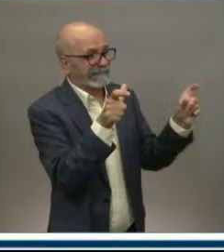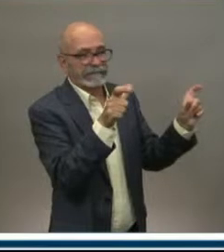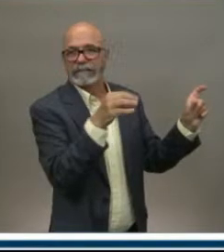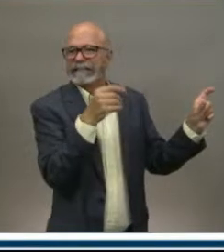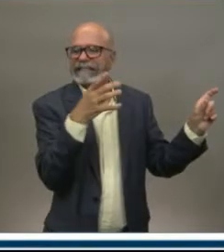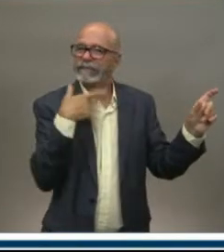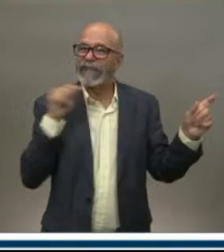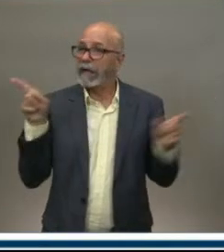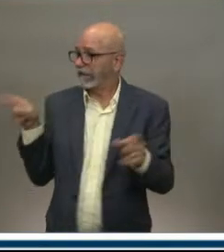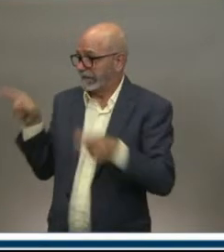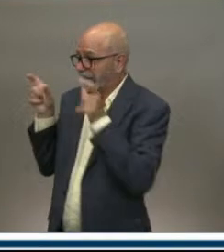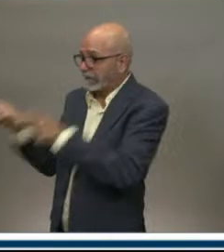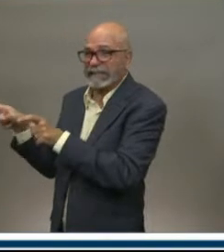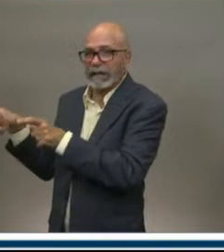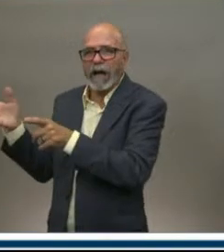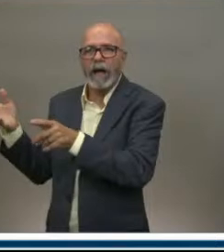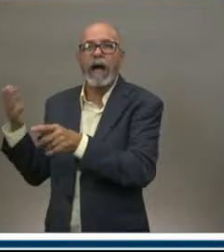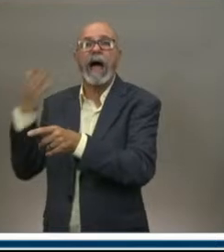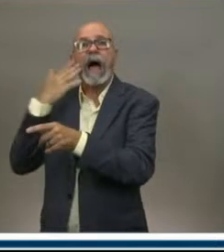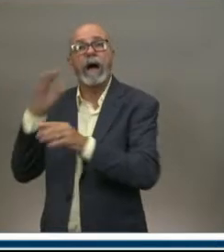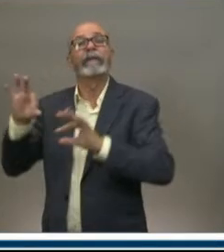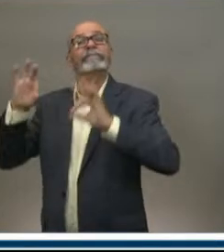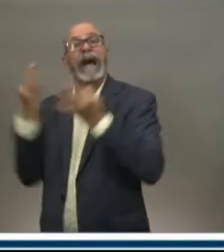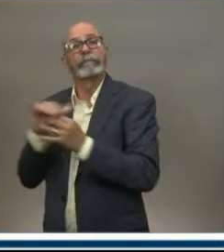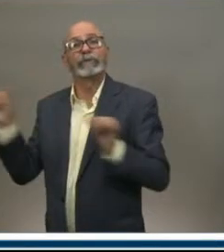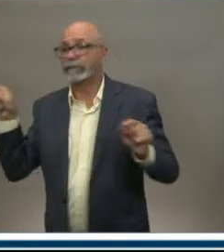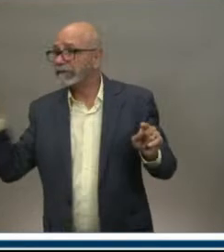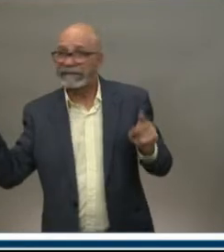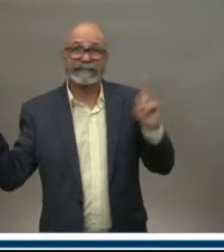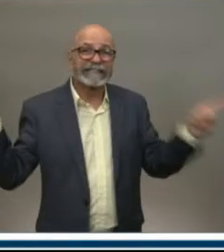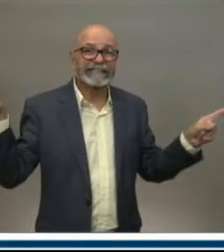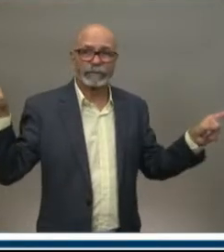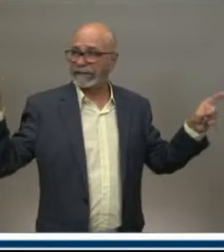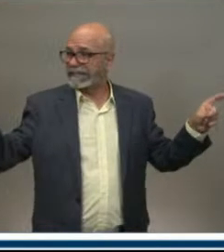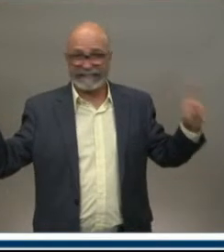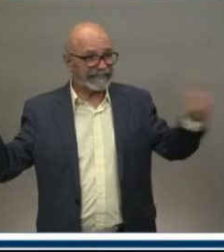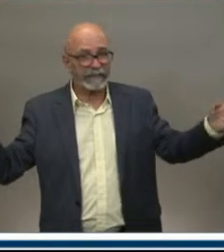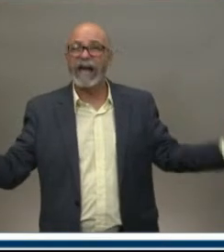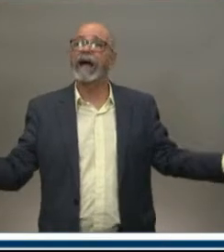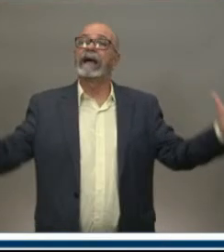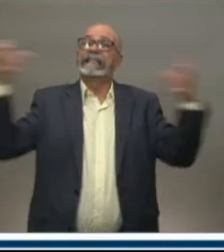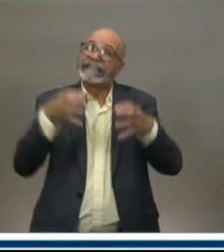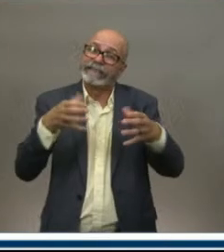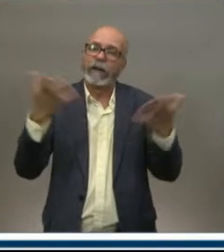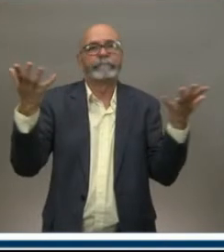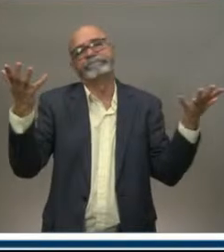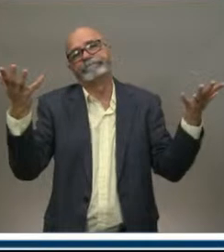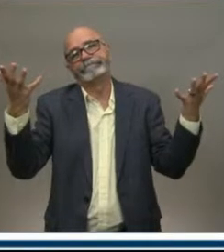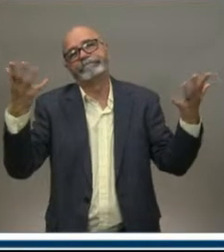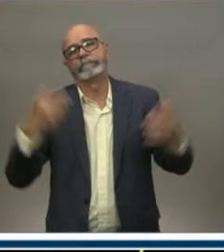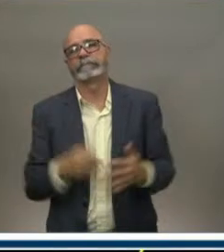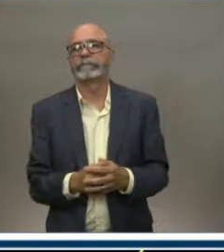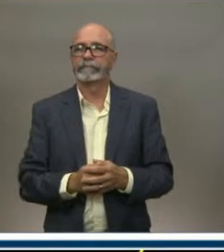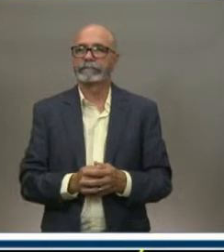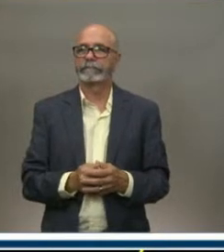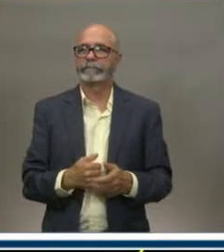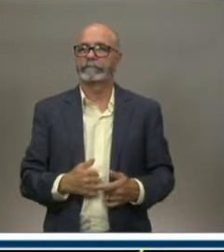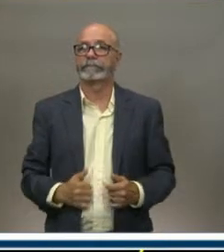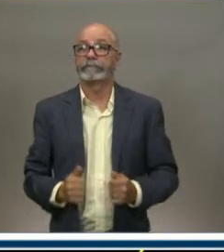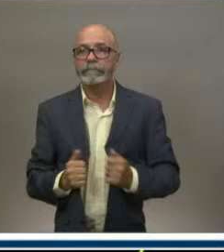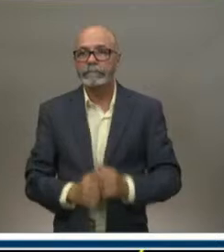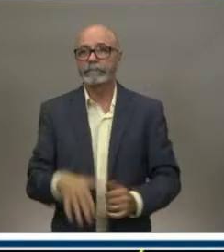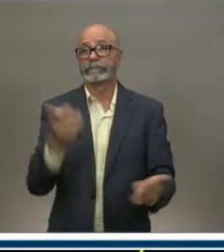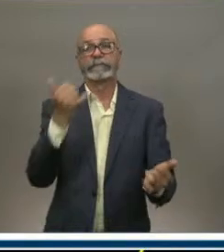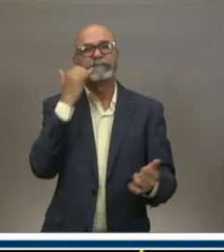of the people living in those facilities and their loved ones. We'll now go to the phone lines. Again, if you're not asking a